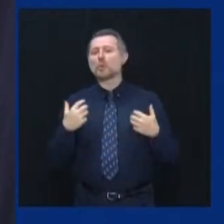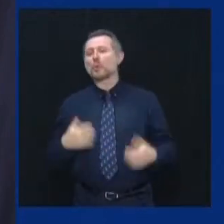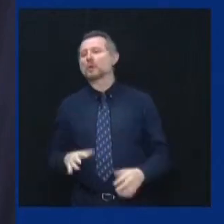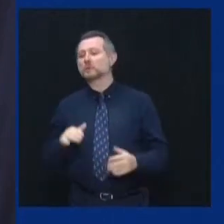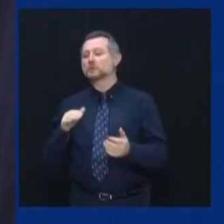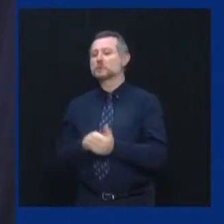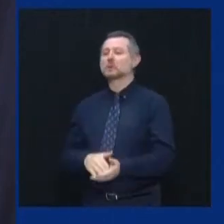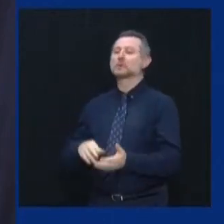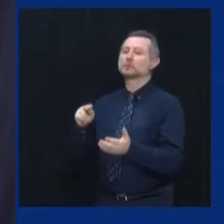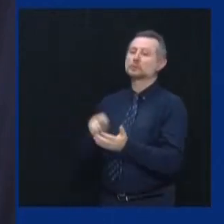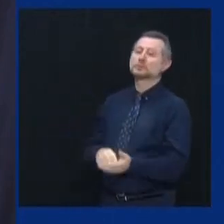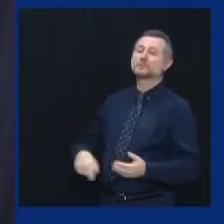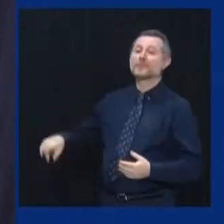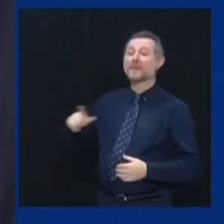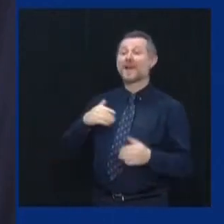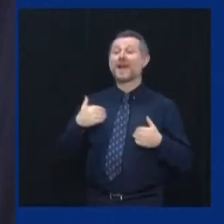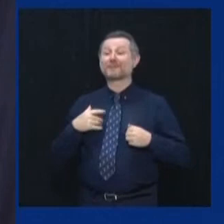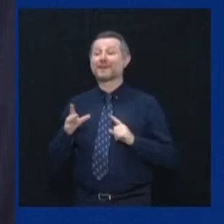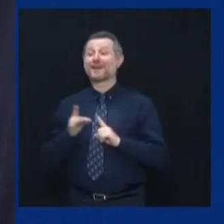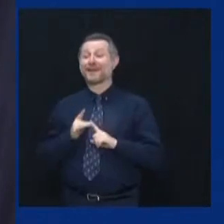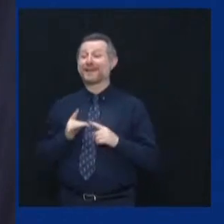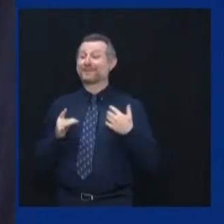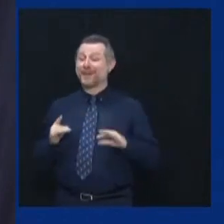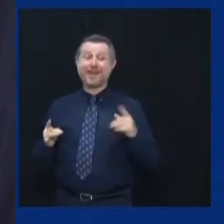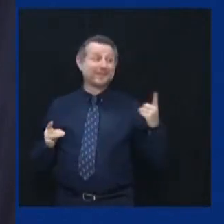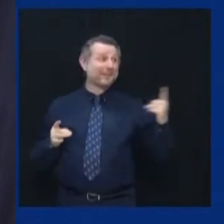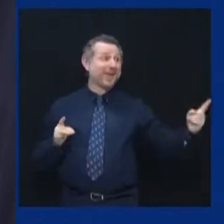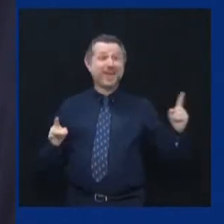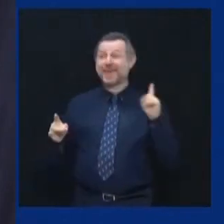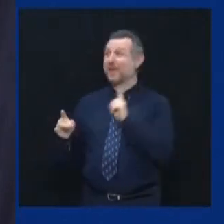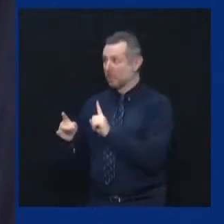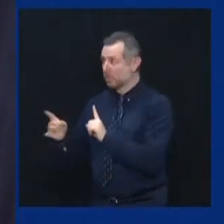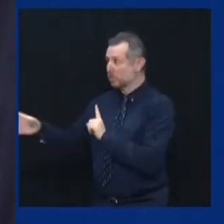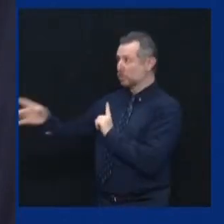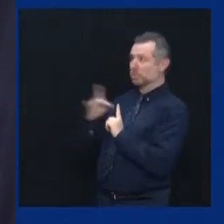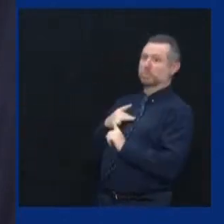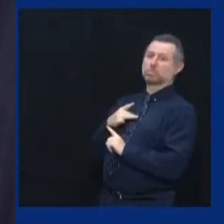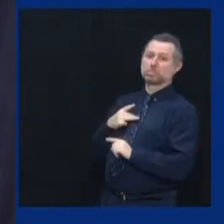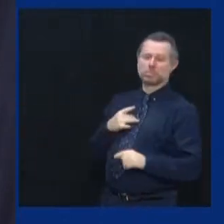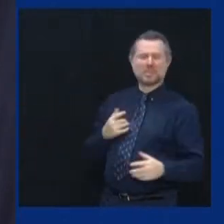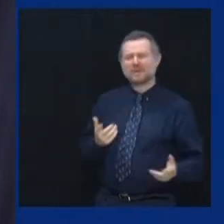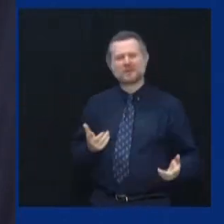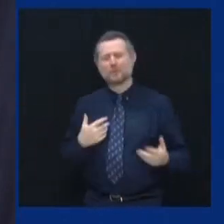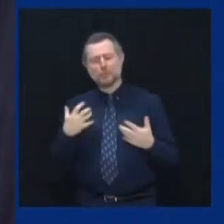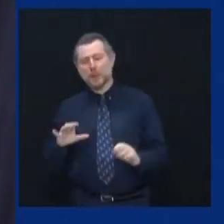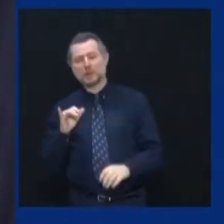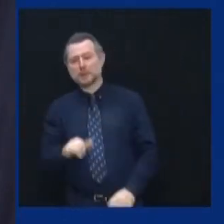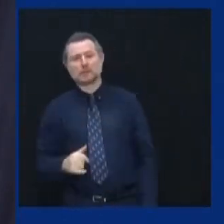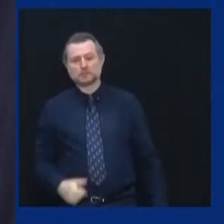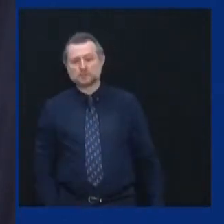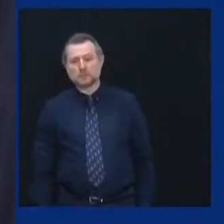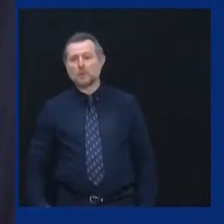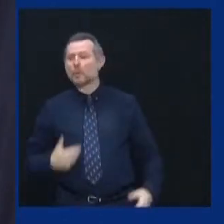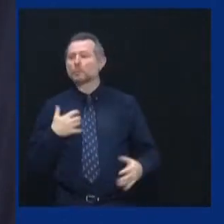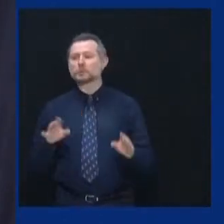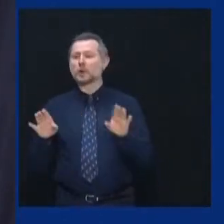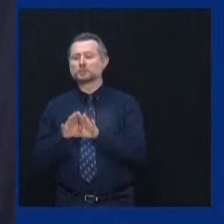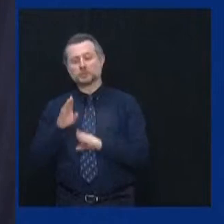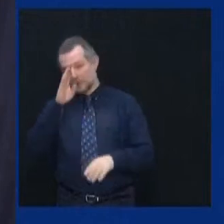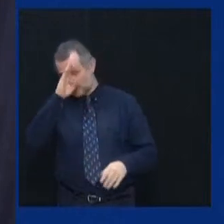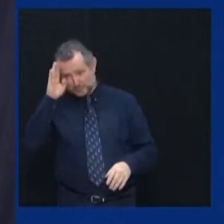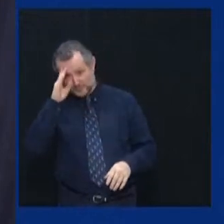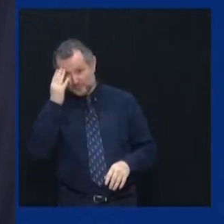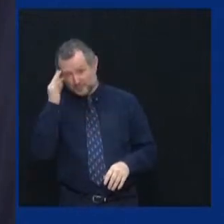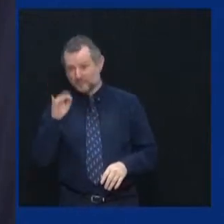to get a vaccine who's COVID positive. And you don't want to see a hospital closed down because they can't